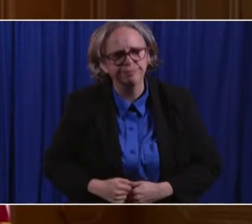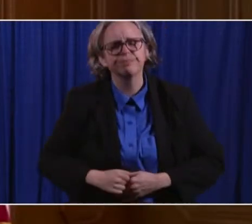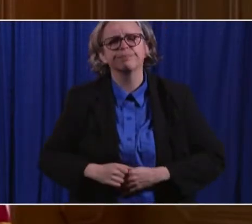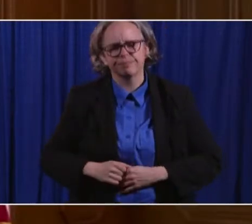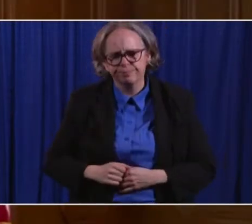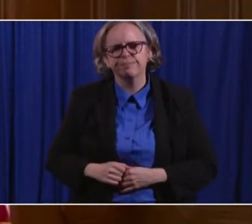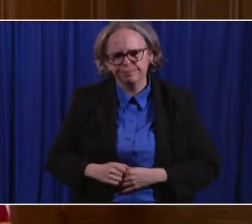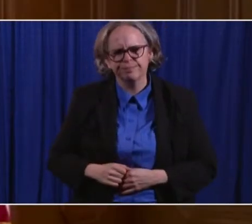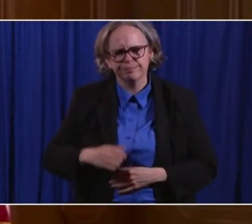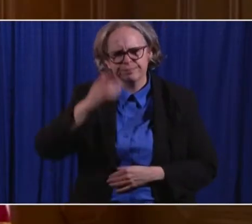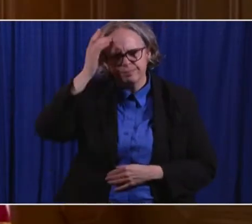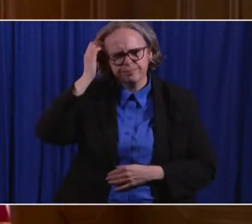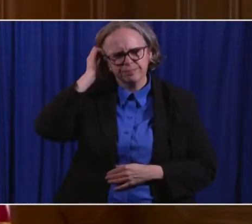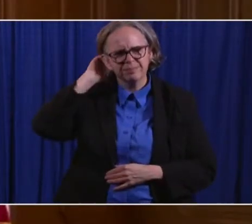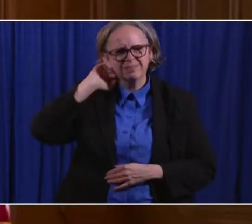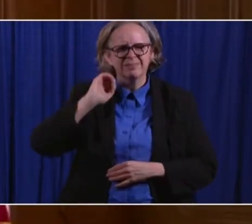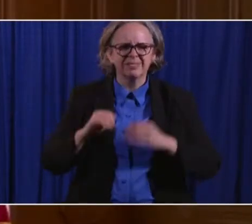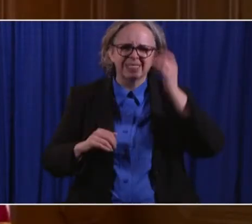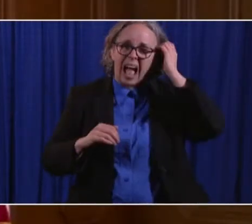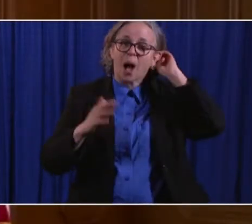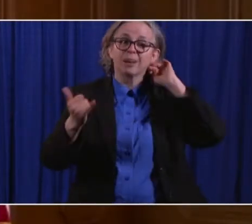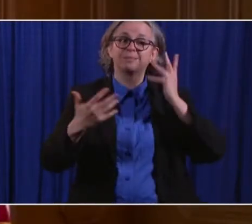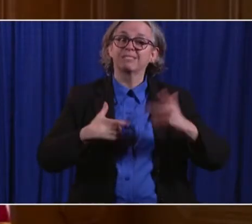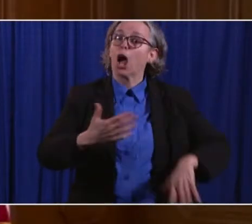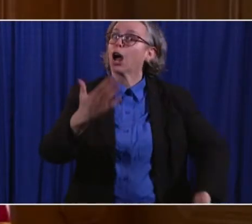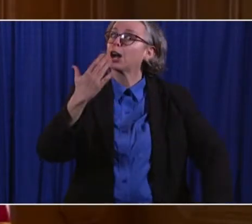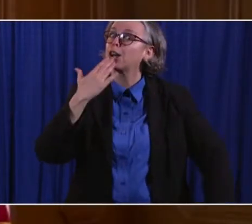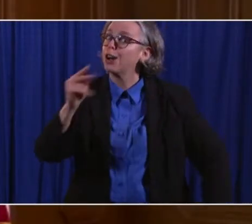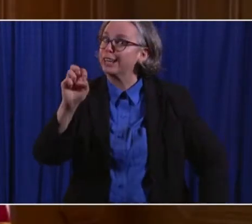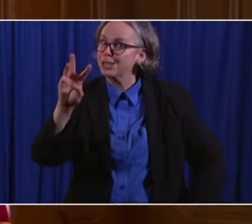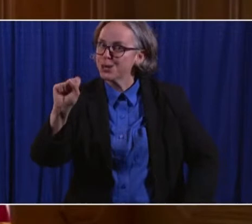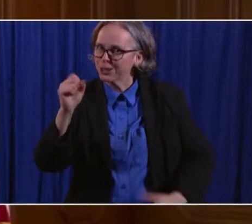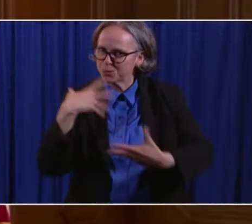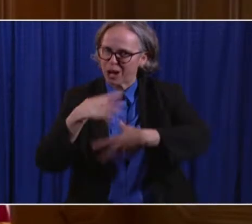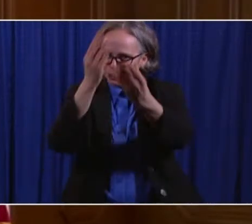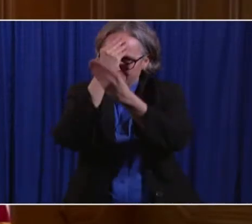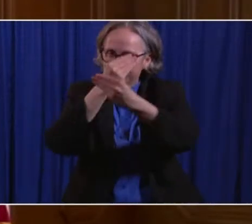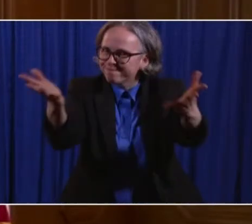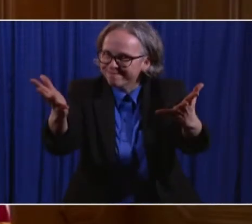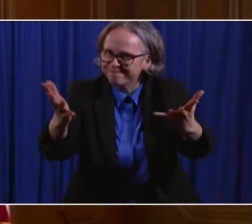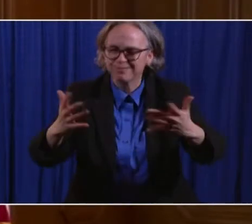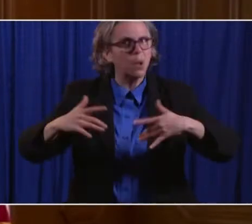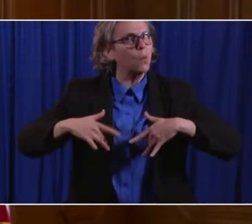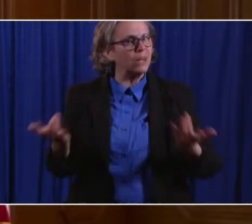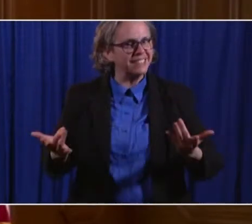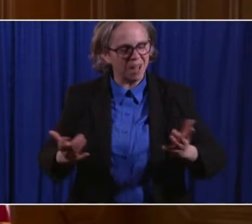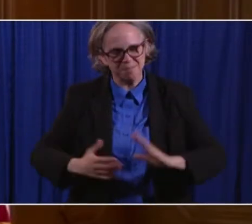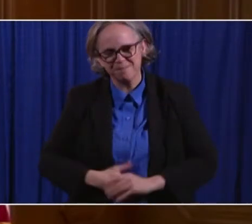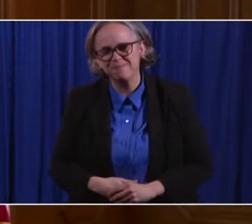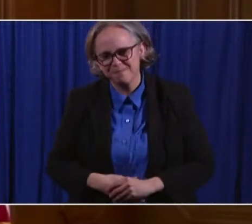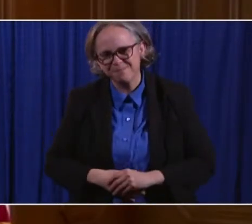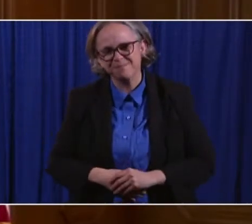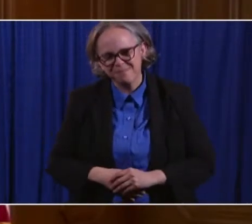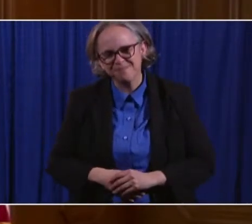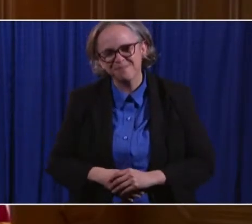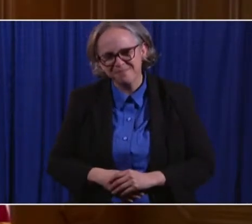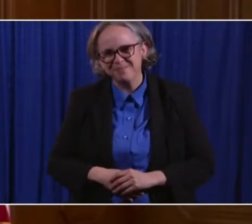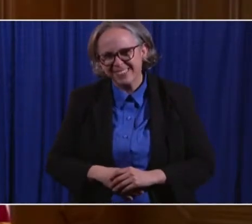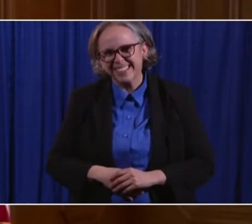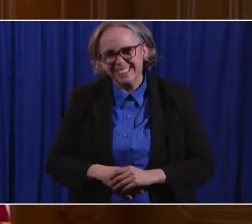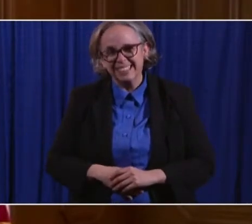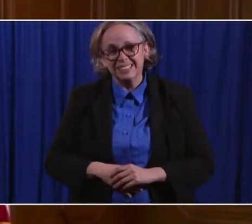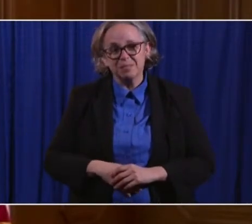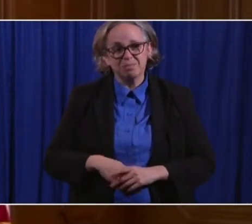In the nature of good news, I want to take a moment to talk about our recent